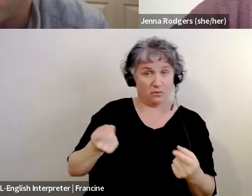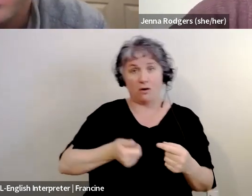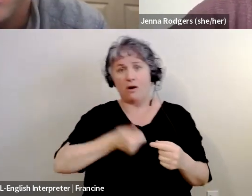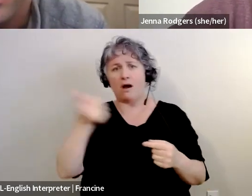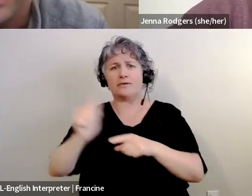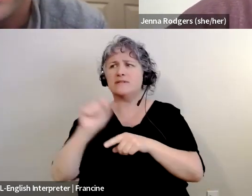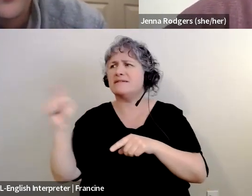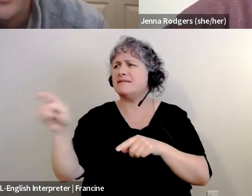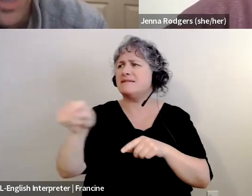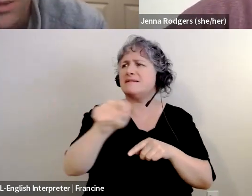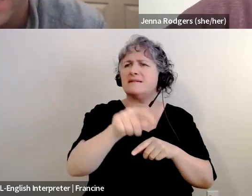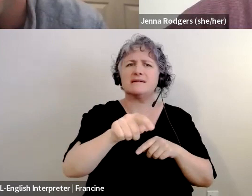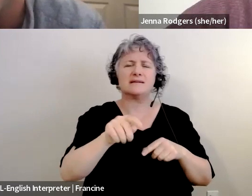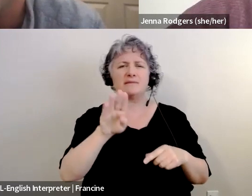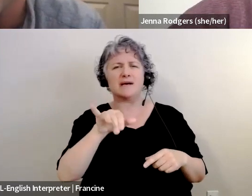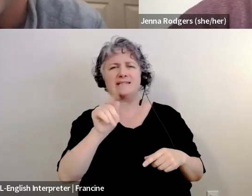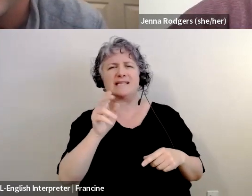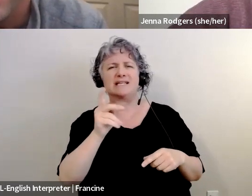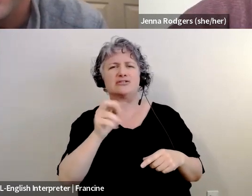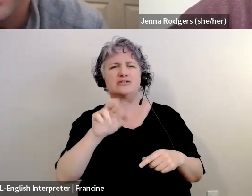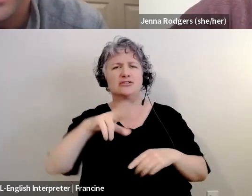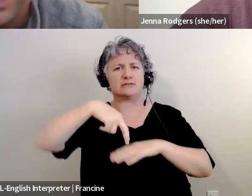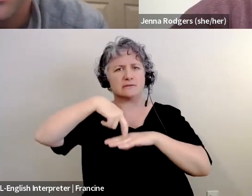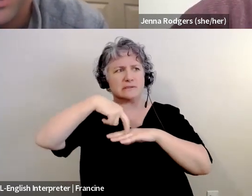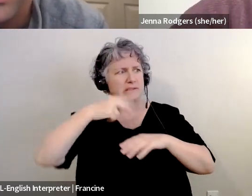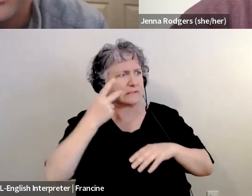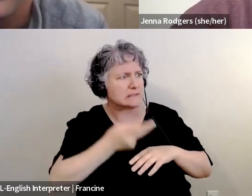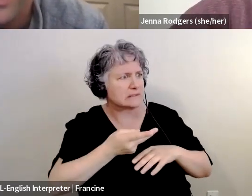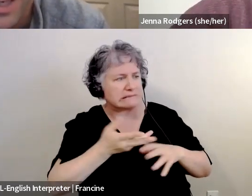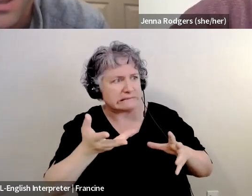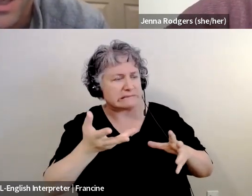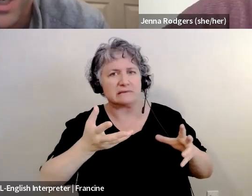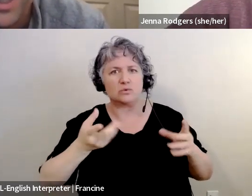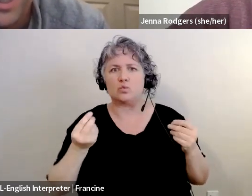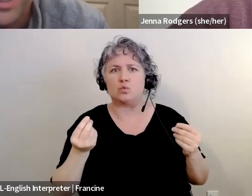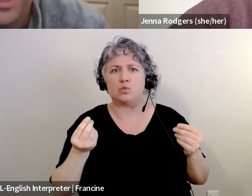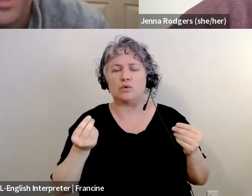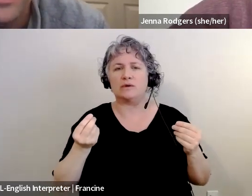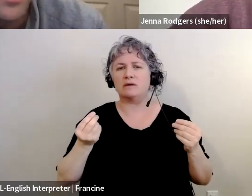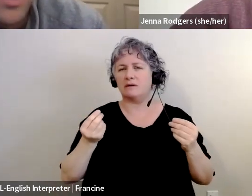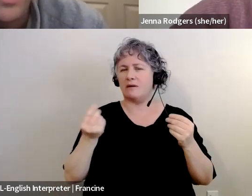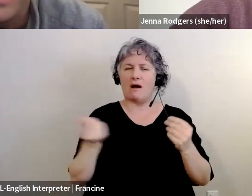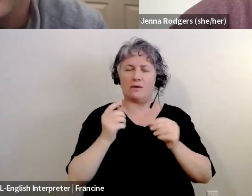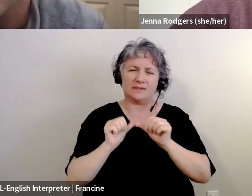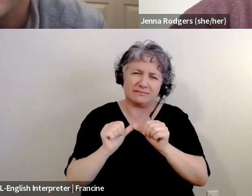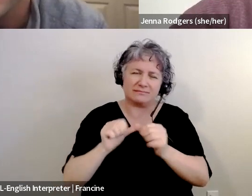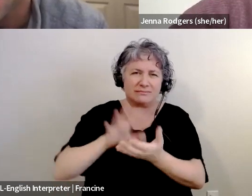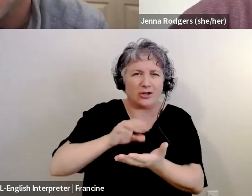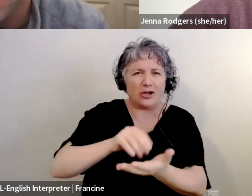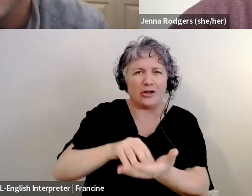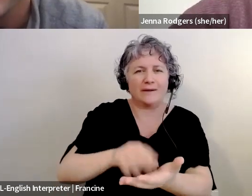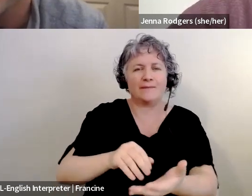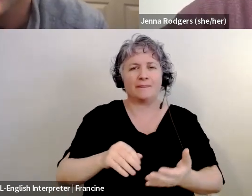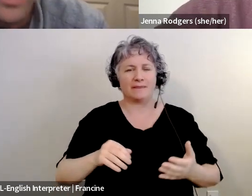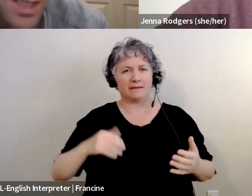it's always something that we constantly got to reevaluate. Even in the conversations Jenna and I had in preparation for this, it's exciting how nuanced these